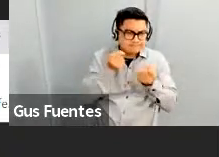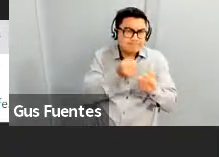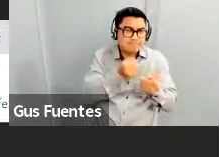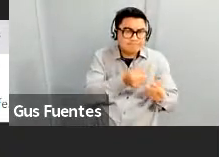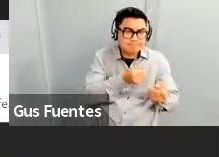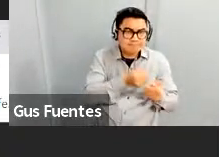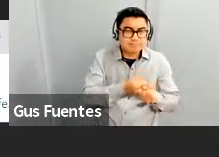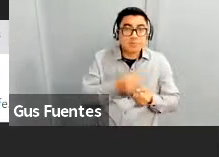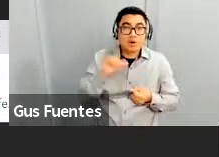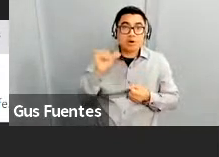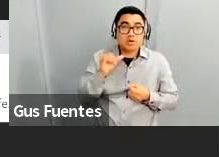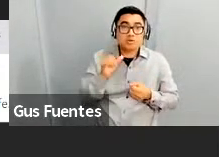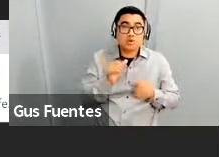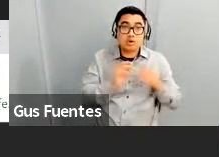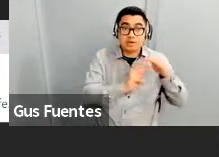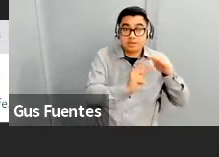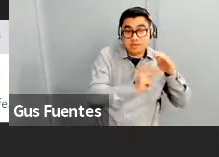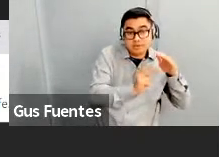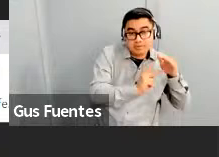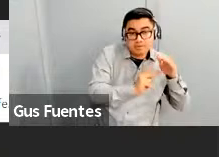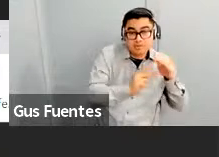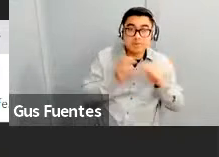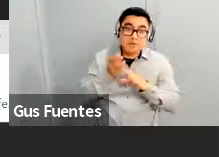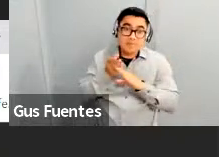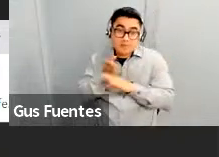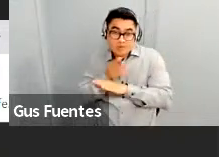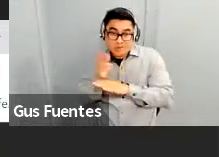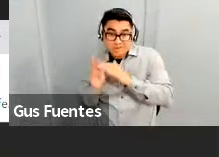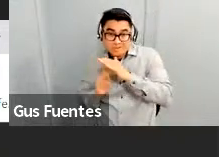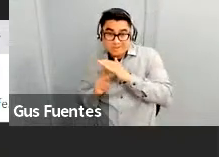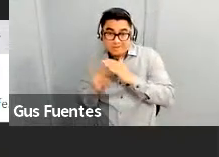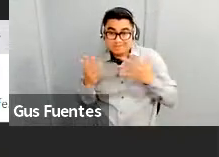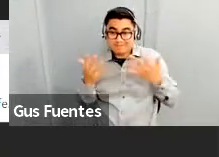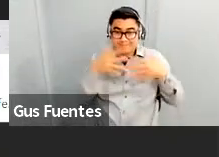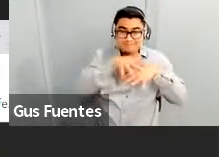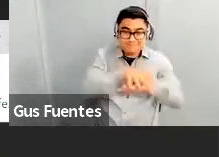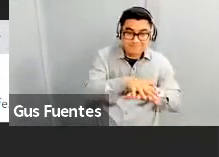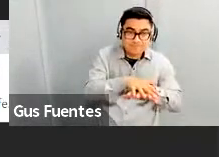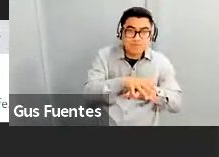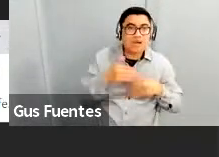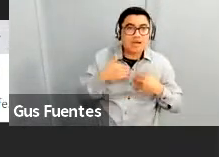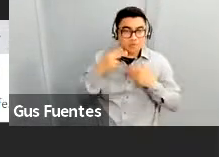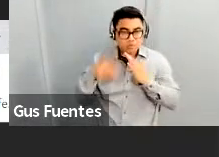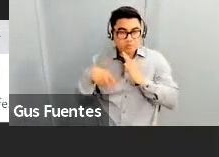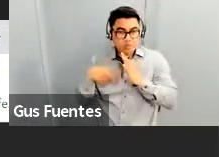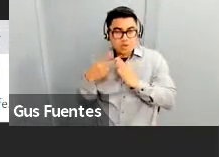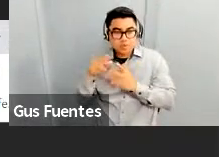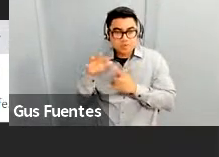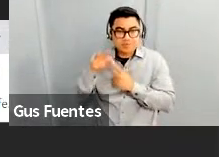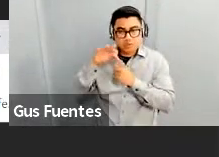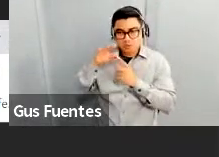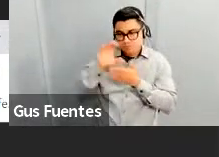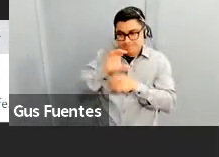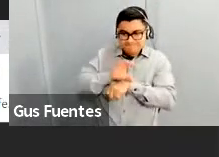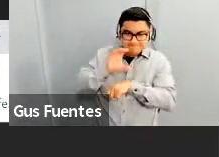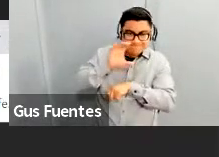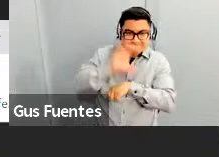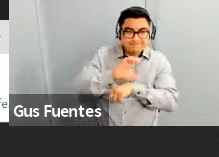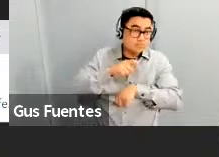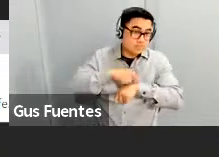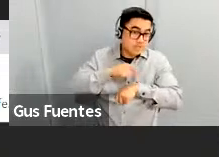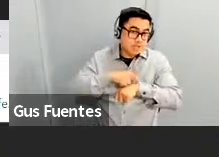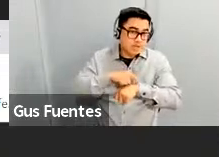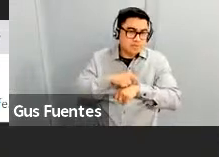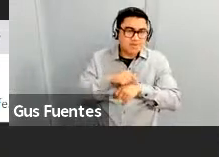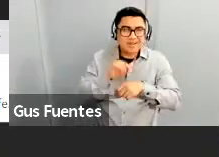and kindergarten, we provide 2 hours a day of paraprofessional time for those classrooms. So it just gives you some